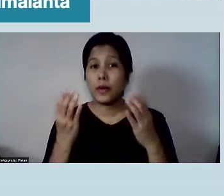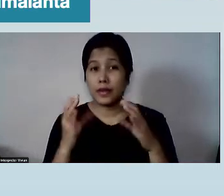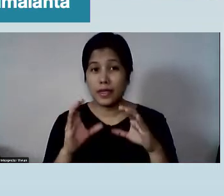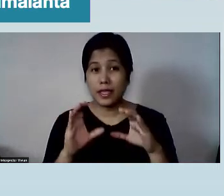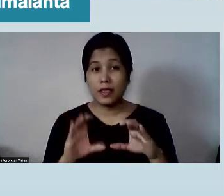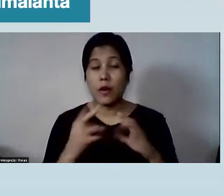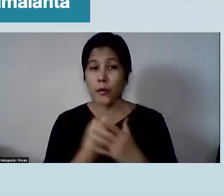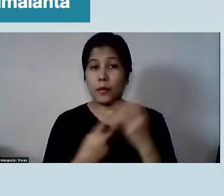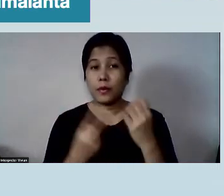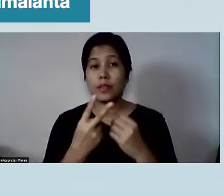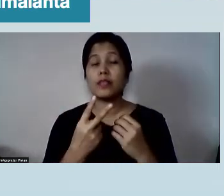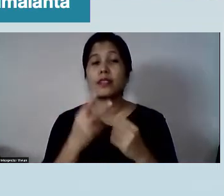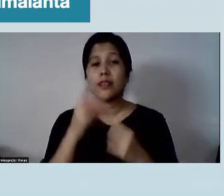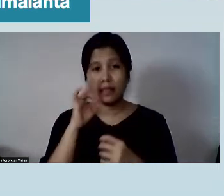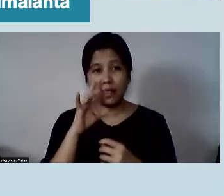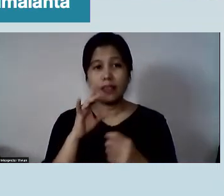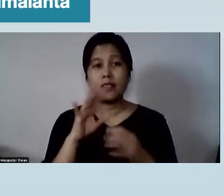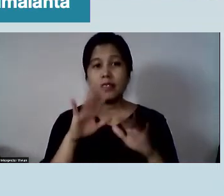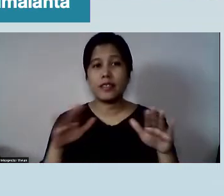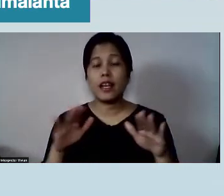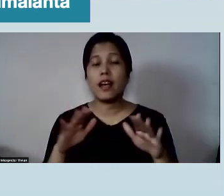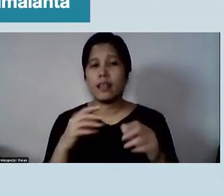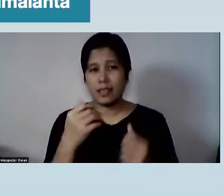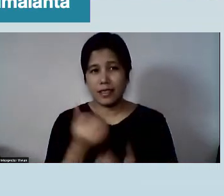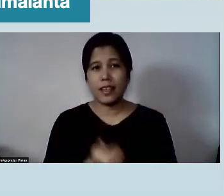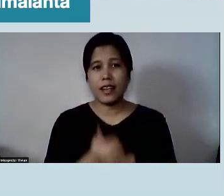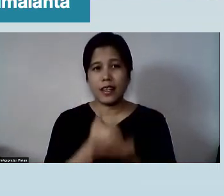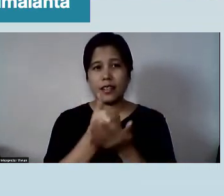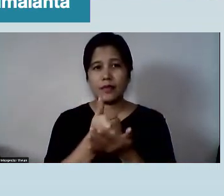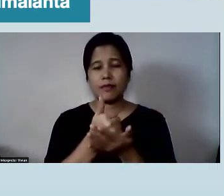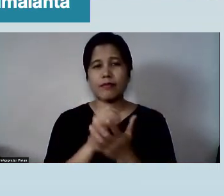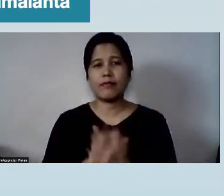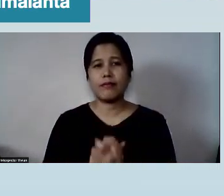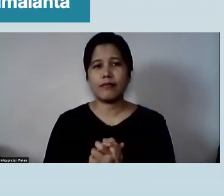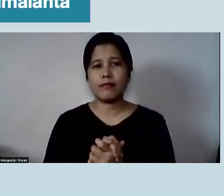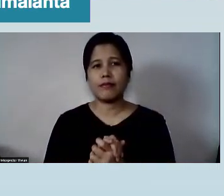and caregiver will receive help, but concerning different things.